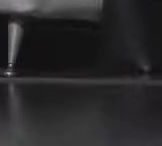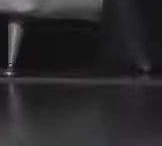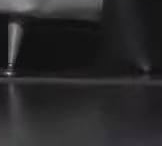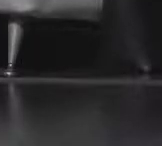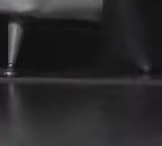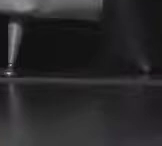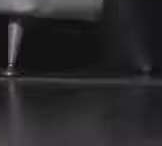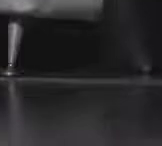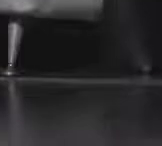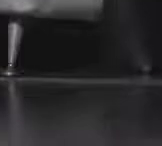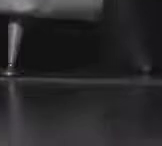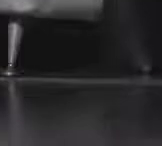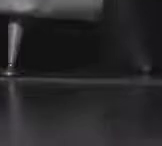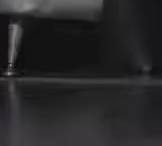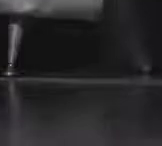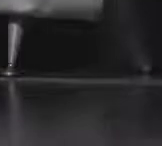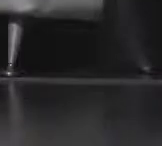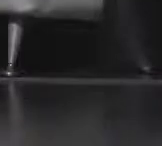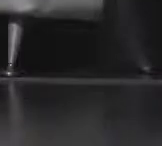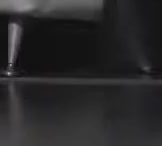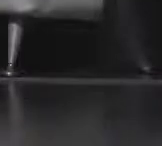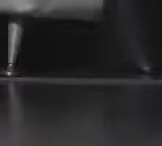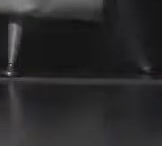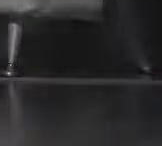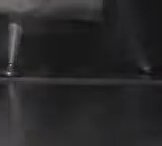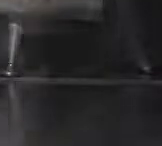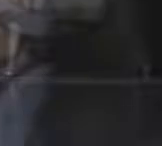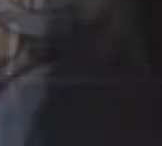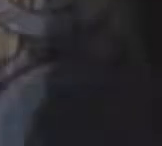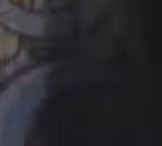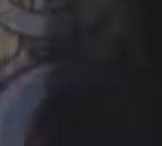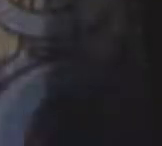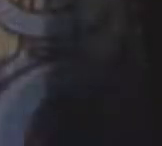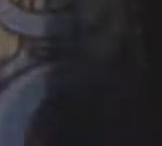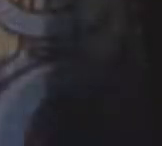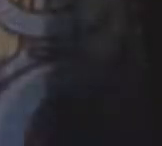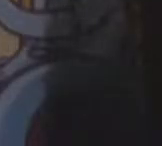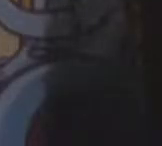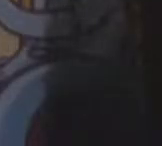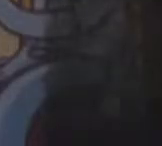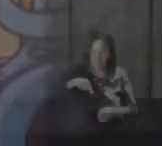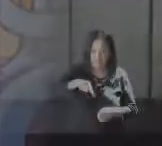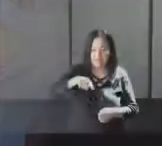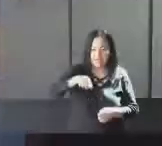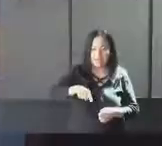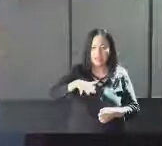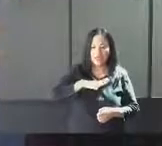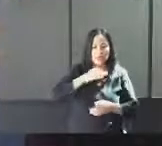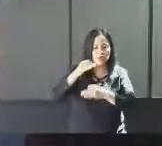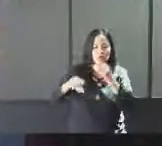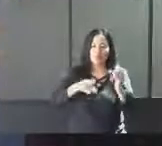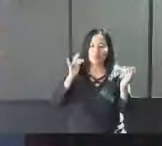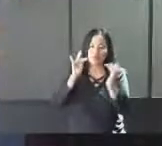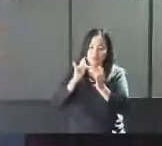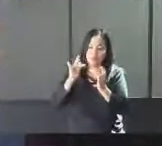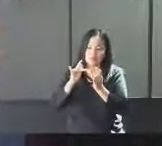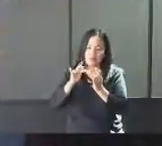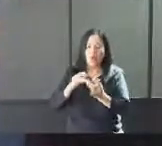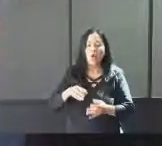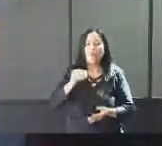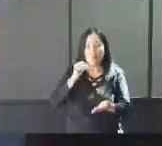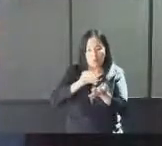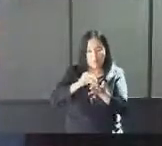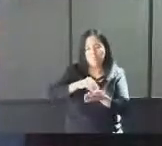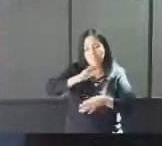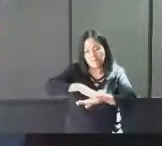iceberg, and I know that the participants, both the panelists and those who are in person and those who are connected, would have a lot